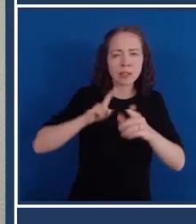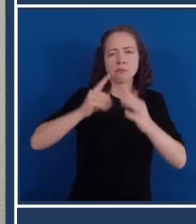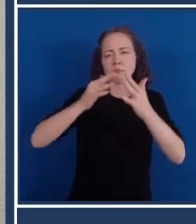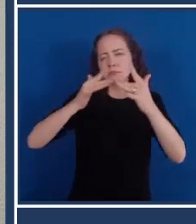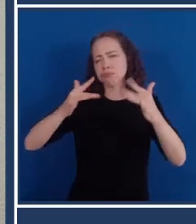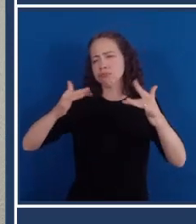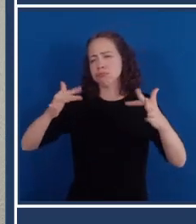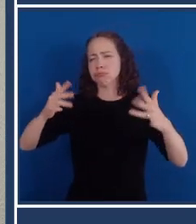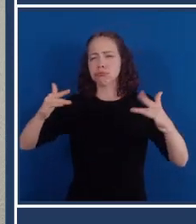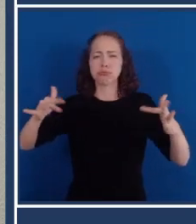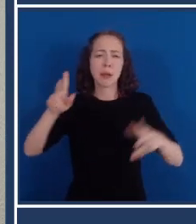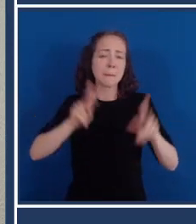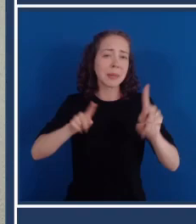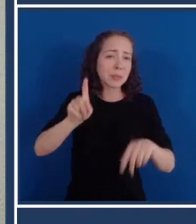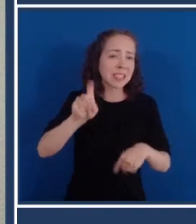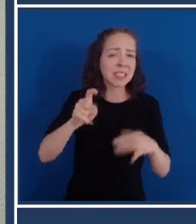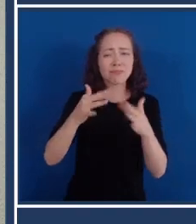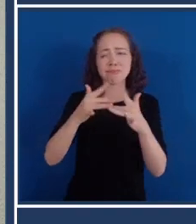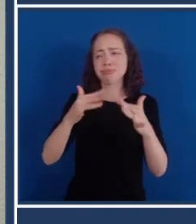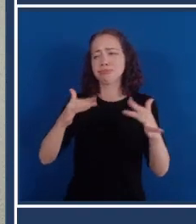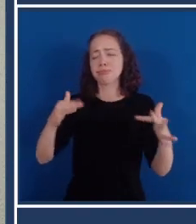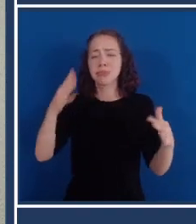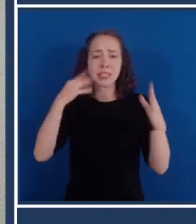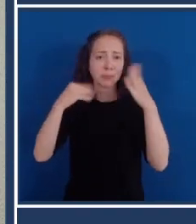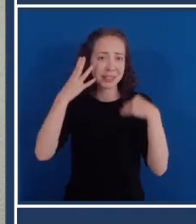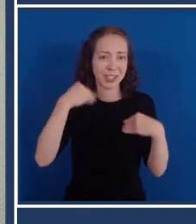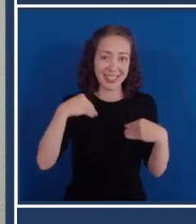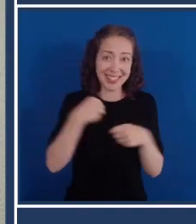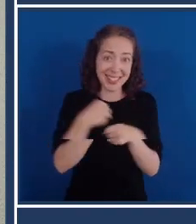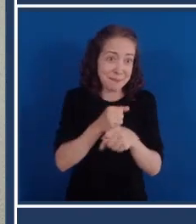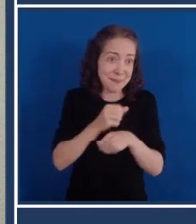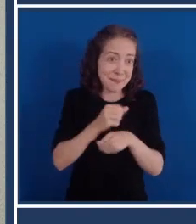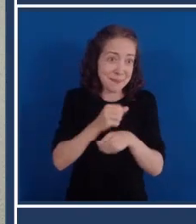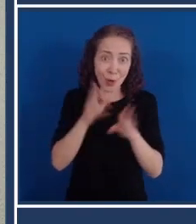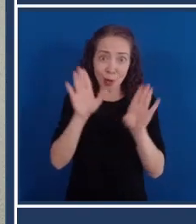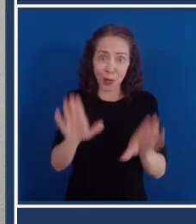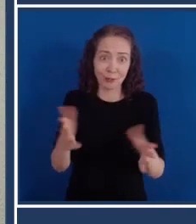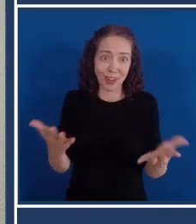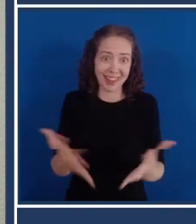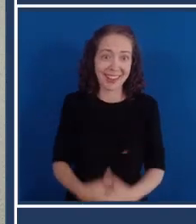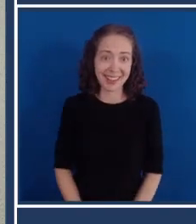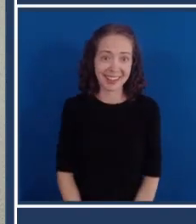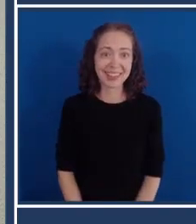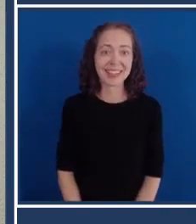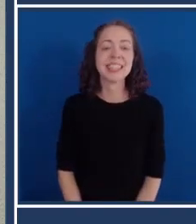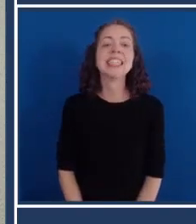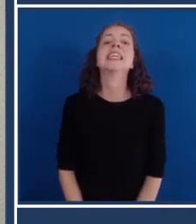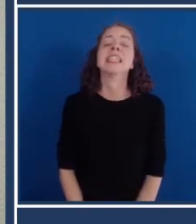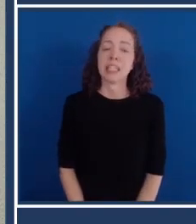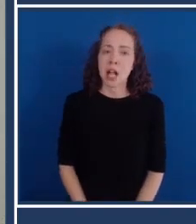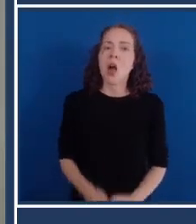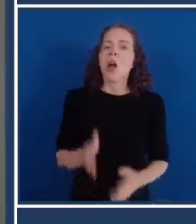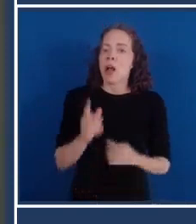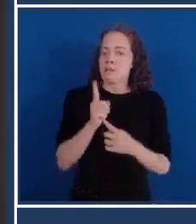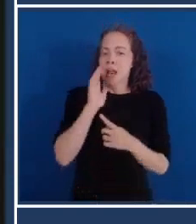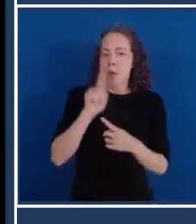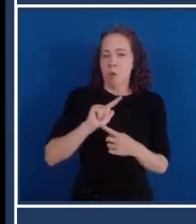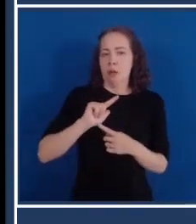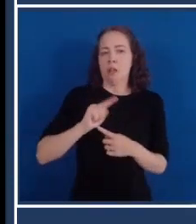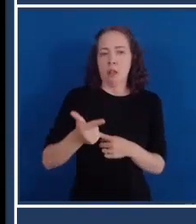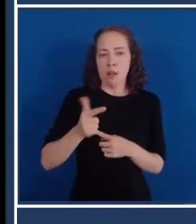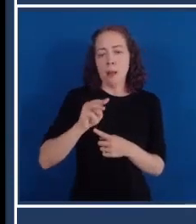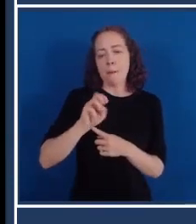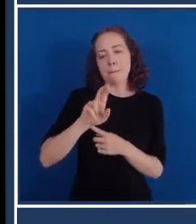make this world such a wonderful place. So before handing over to Meredith, I'd like to highlight for you just a couple